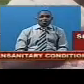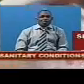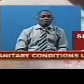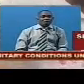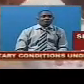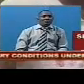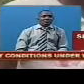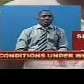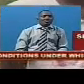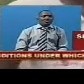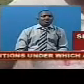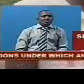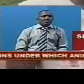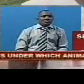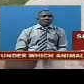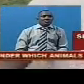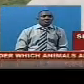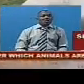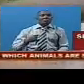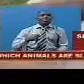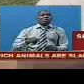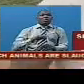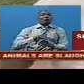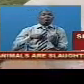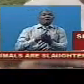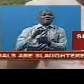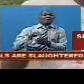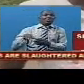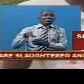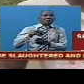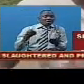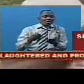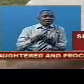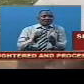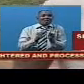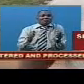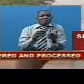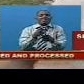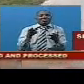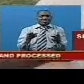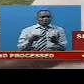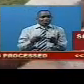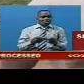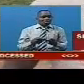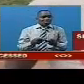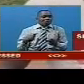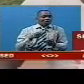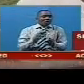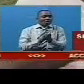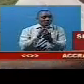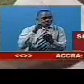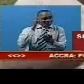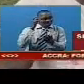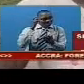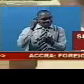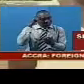The bulk of meat is supplied from here and distributed all over the capital. We're suffering because of the smoke coming from the tire burning. We're